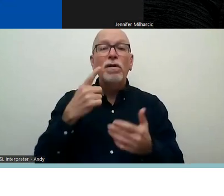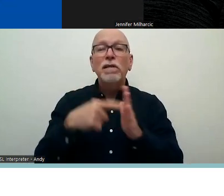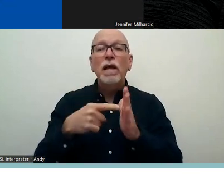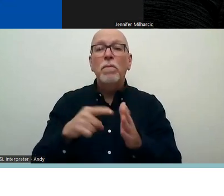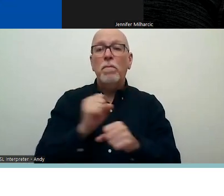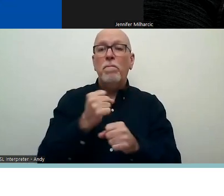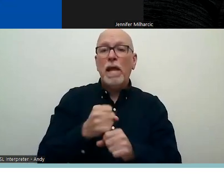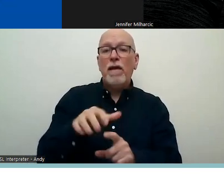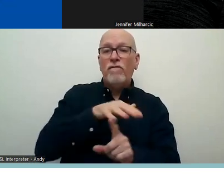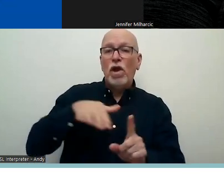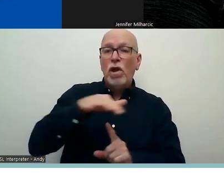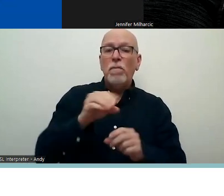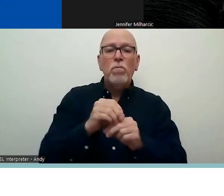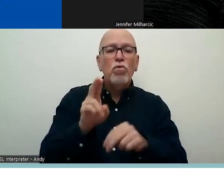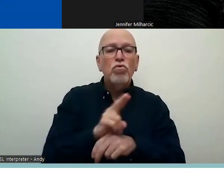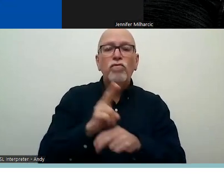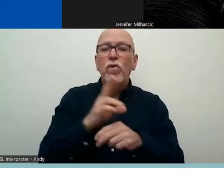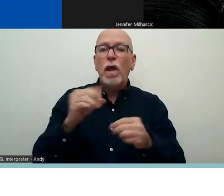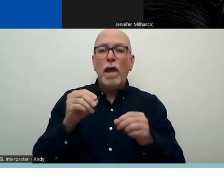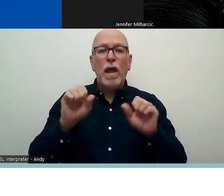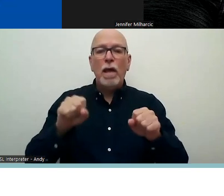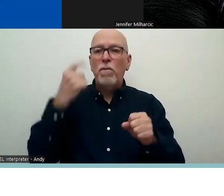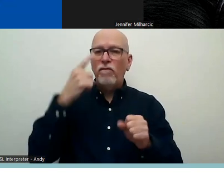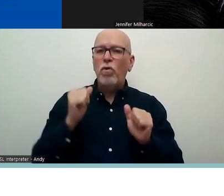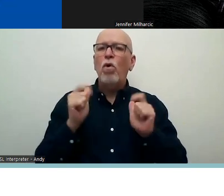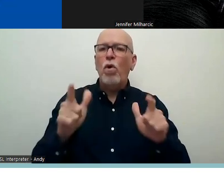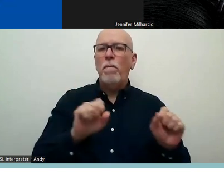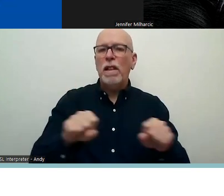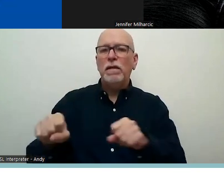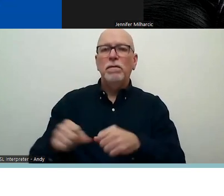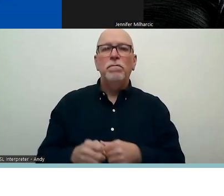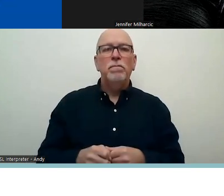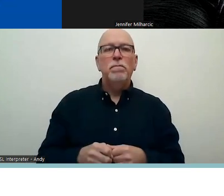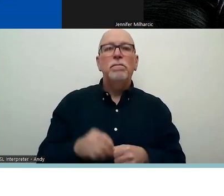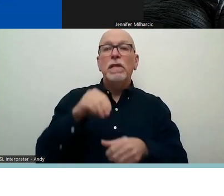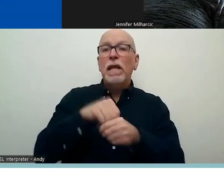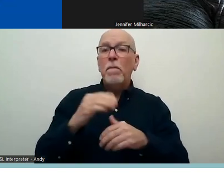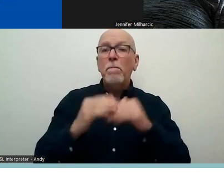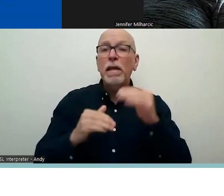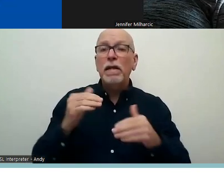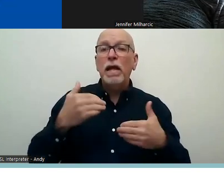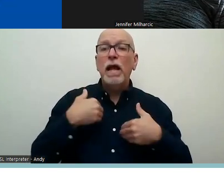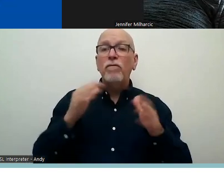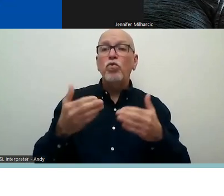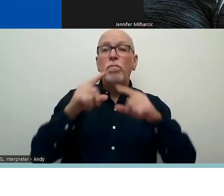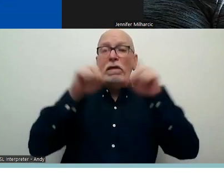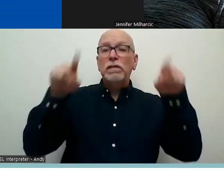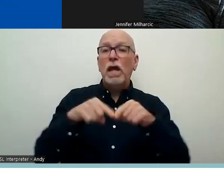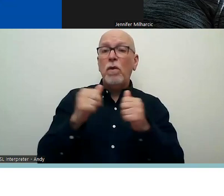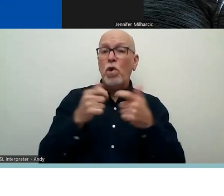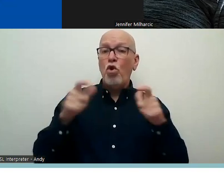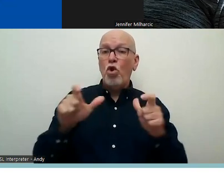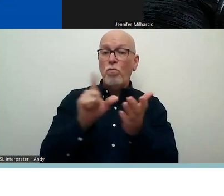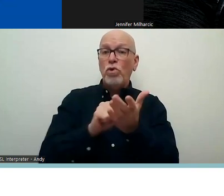environment useful and marketable to all abilities in a building having room signs in large print is very